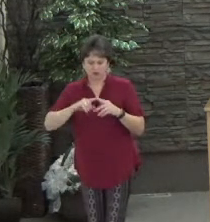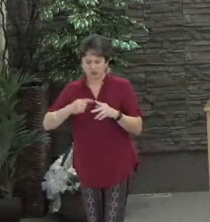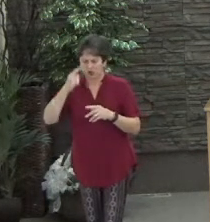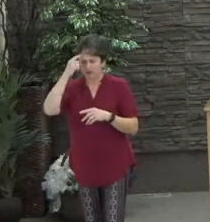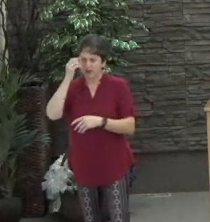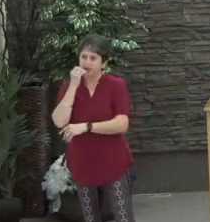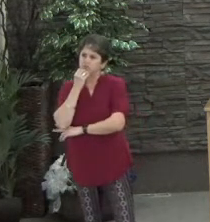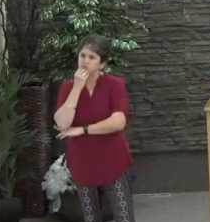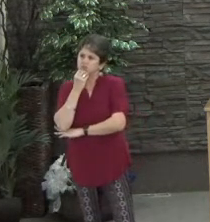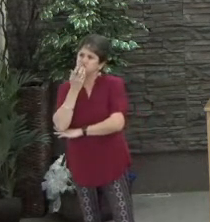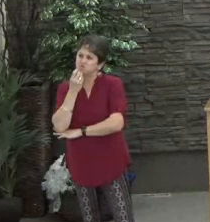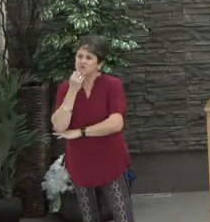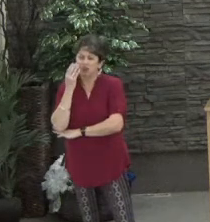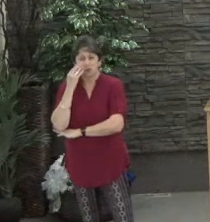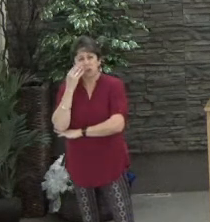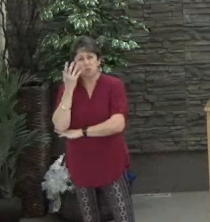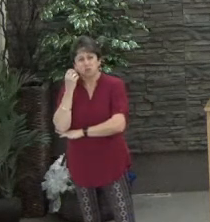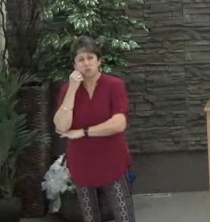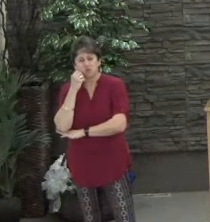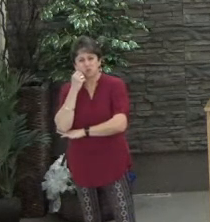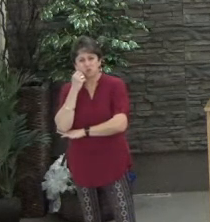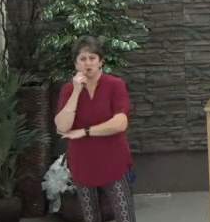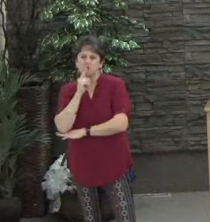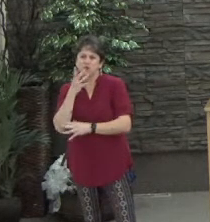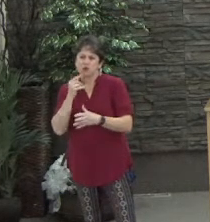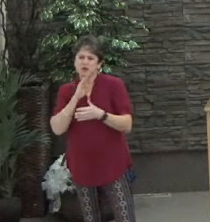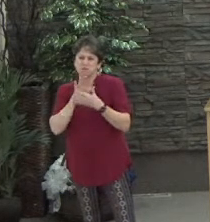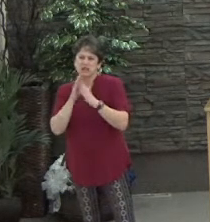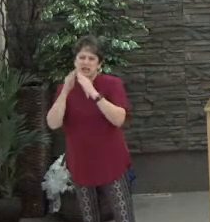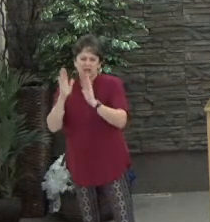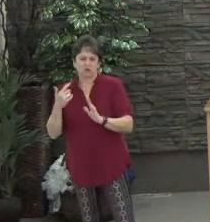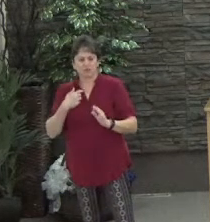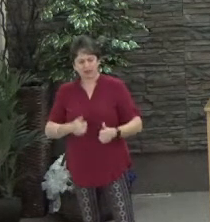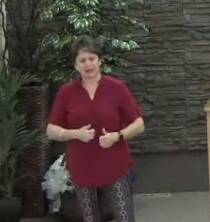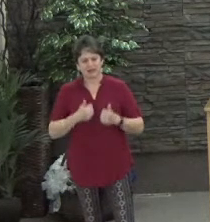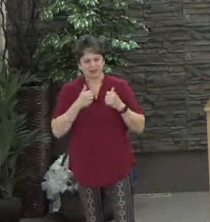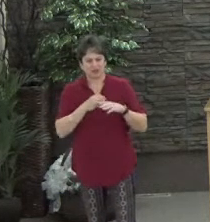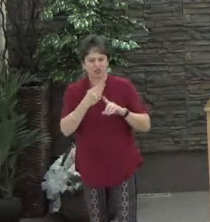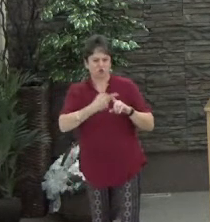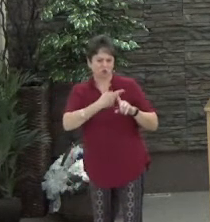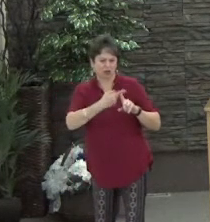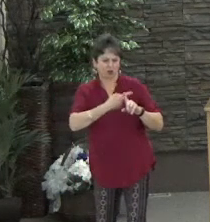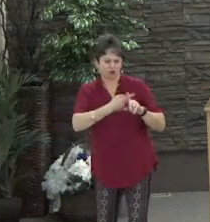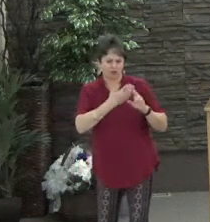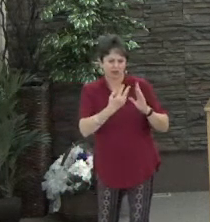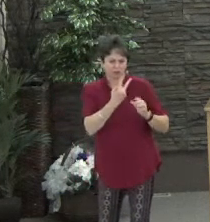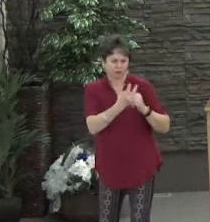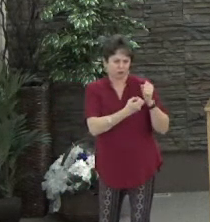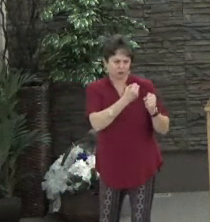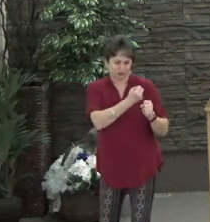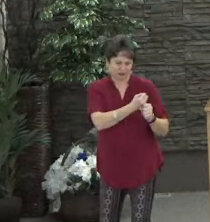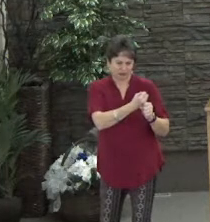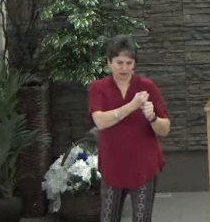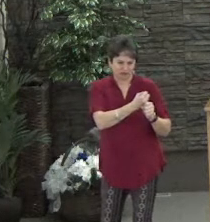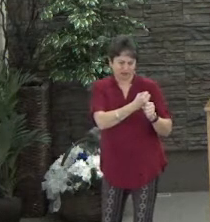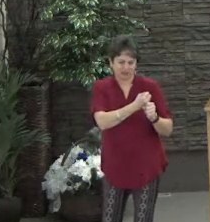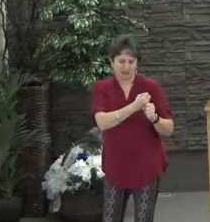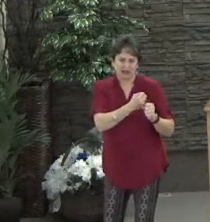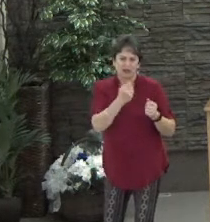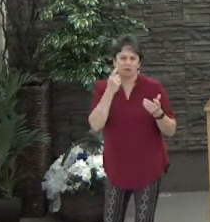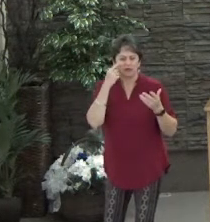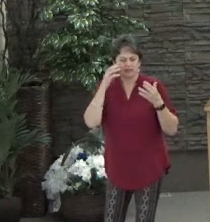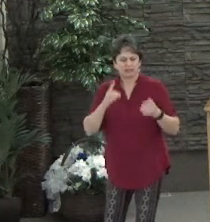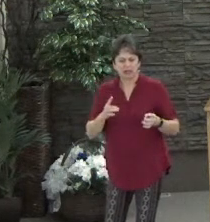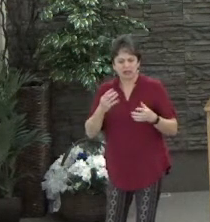thinking, you know, we really want to be in a house. We had been living in a rental for 2 years, and we made